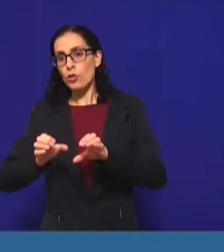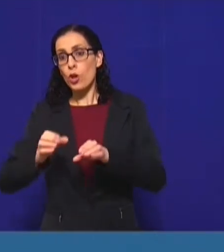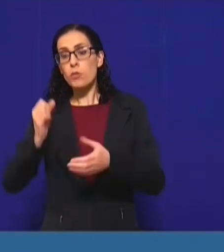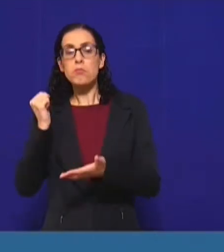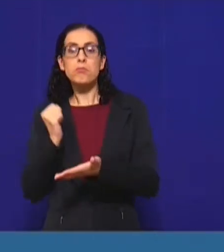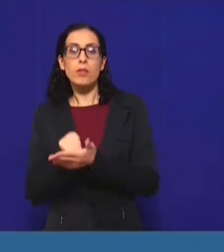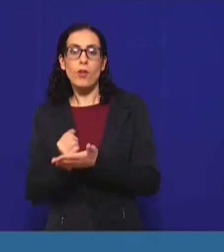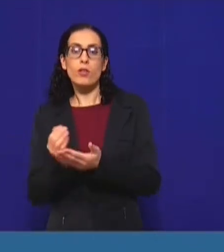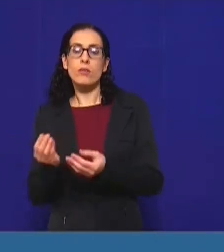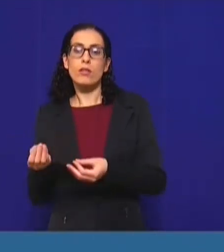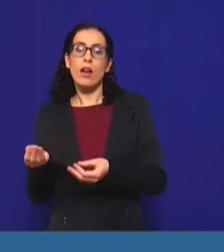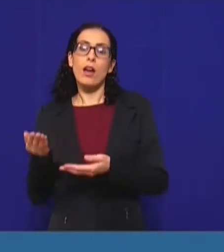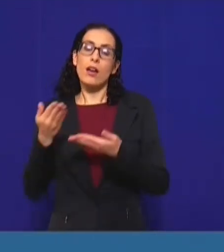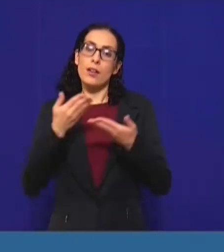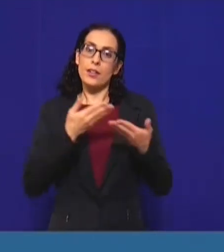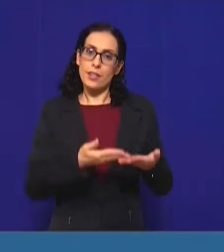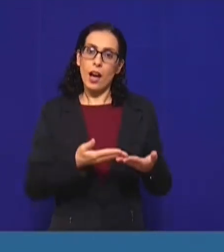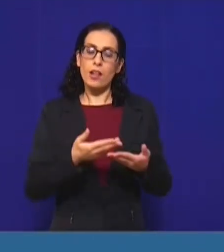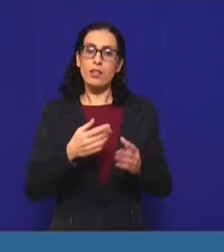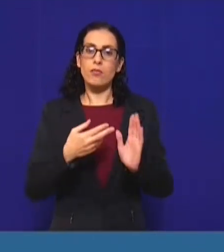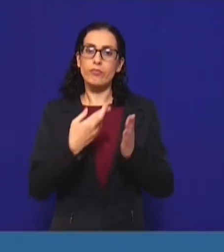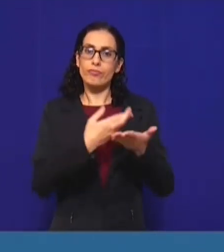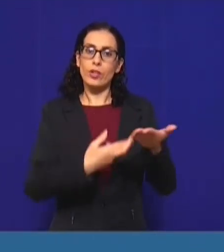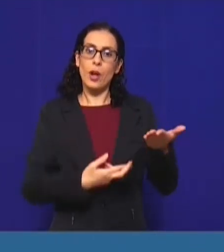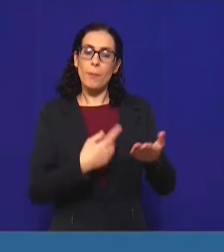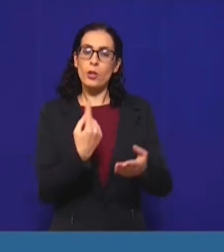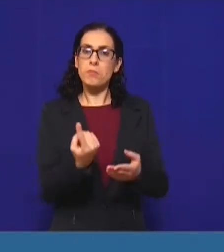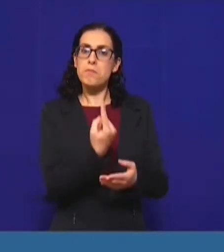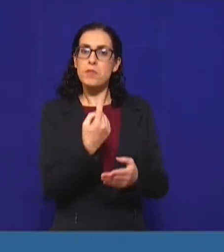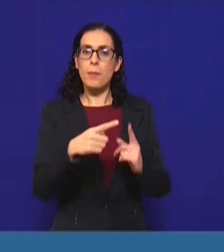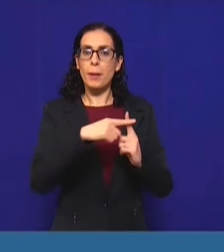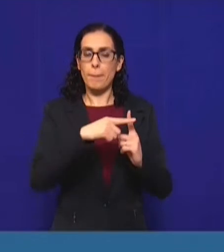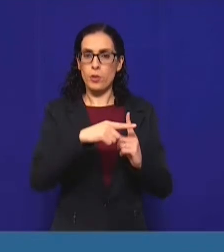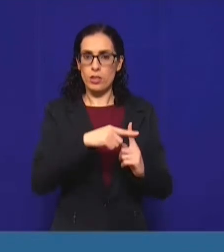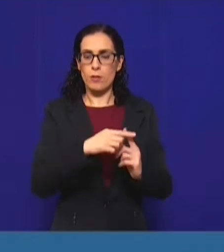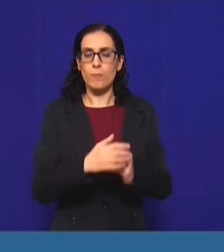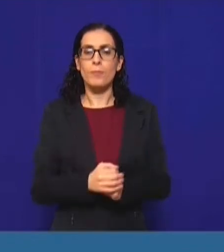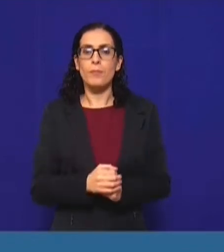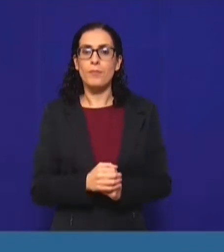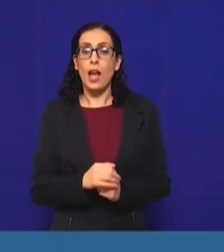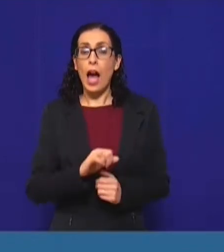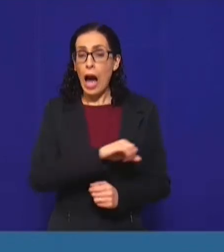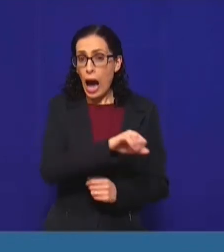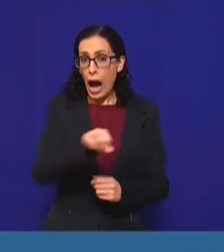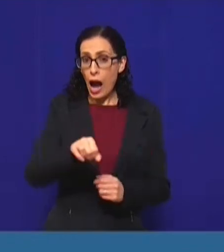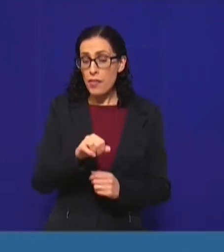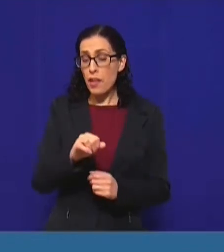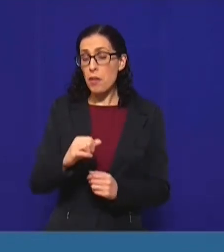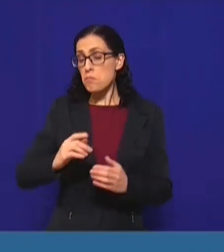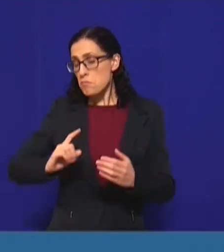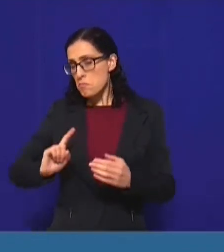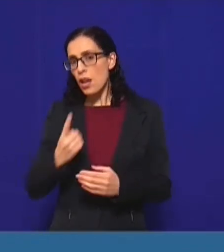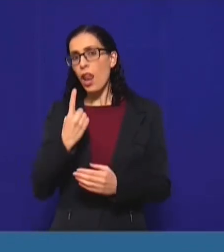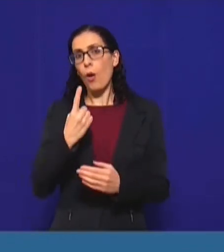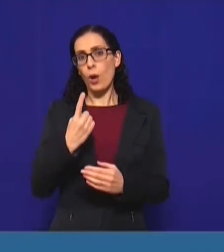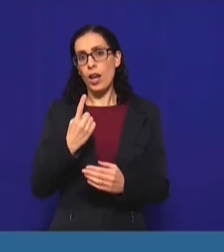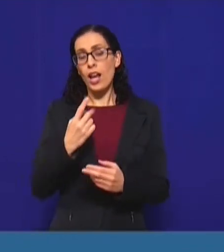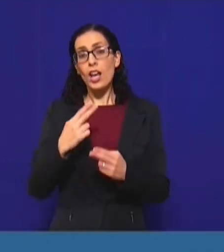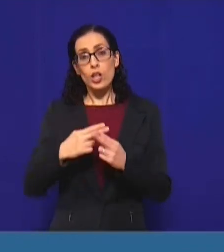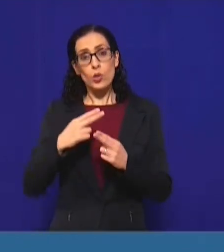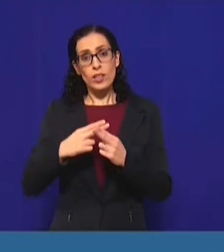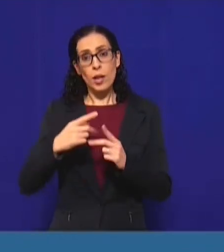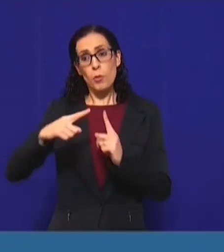l-uffiċċju tal-SPH dawk il-każijiet kollha li huma pożittivi. Aħna mill-bidunet dawk il-każijiet li kienu qed joħorġu